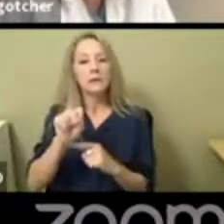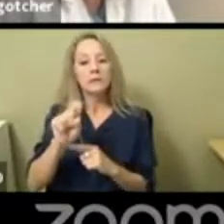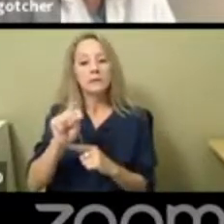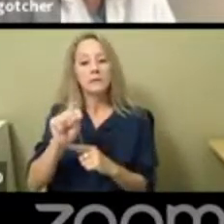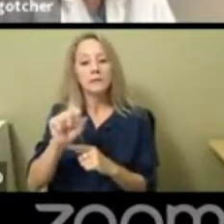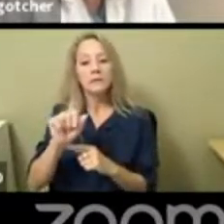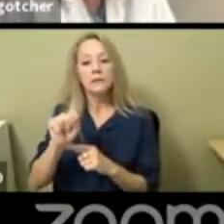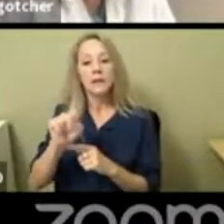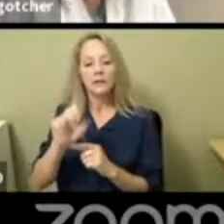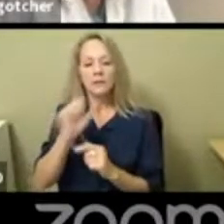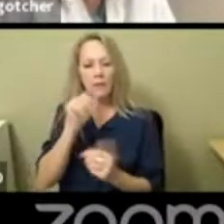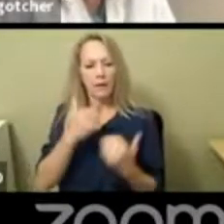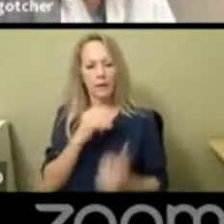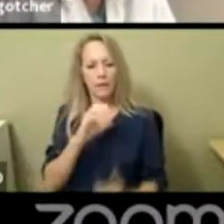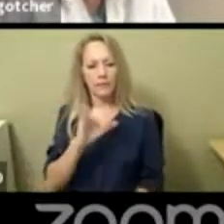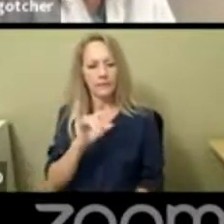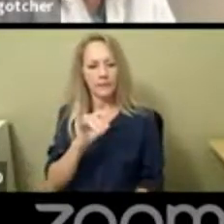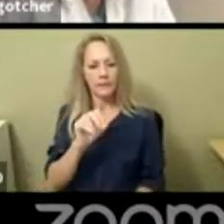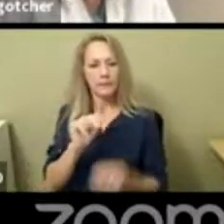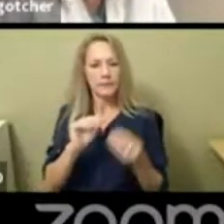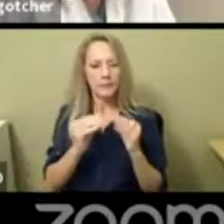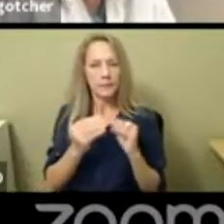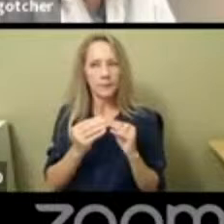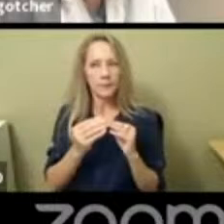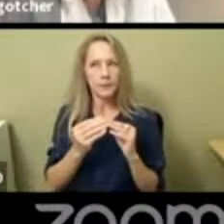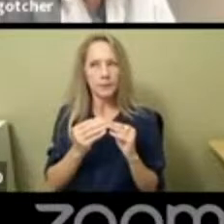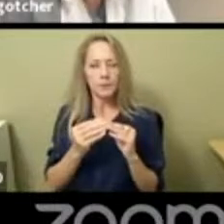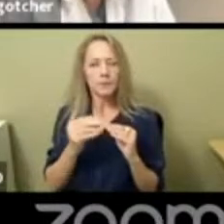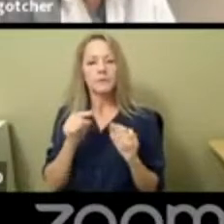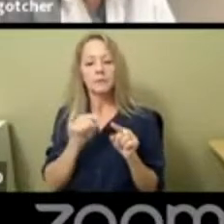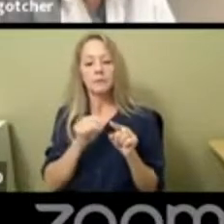have the citation for off the tip of my fingers,